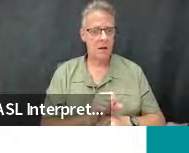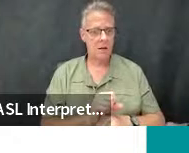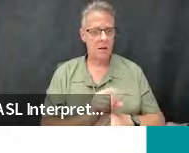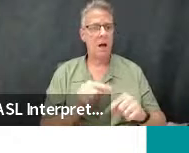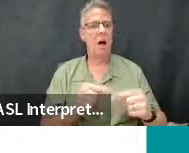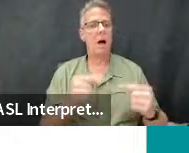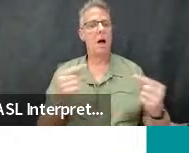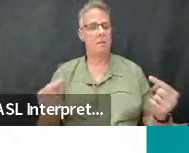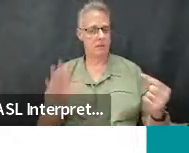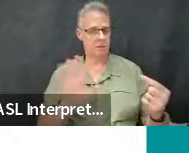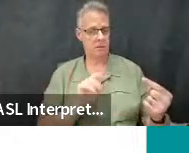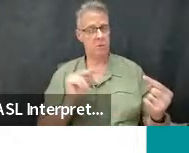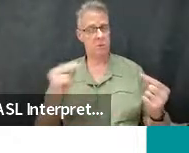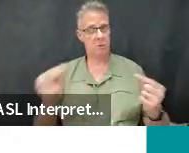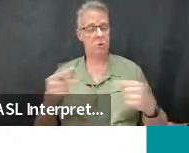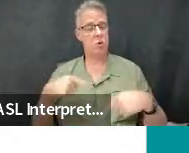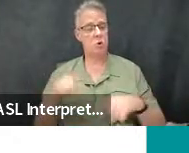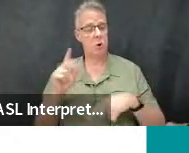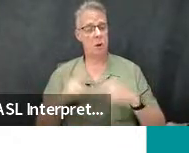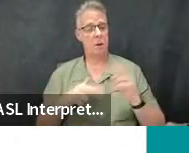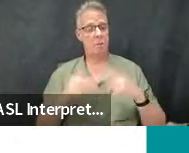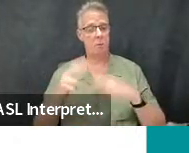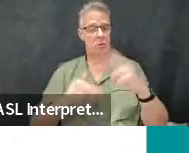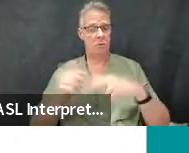thing to keep in mind is during construction,